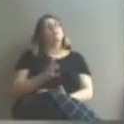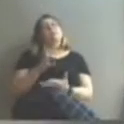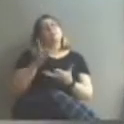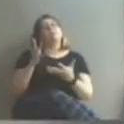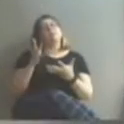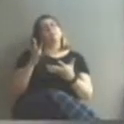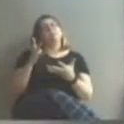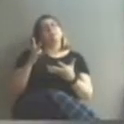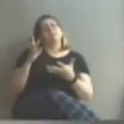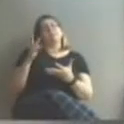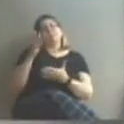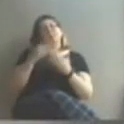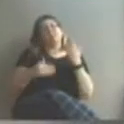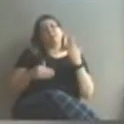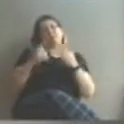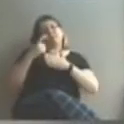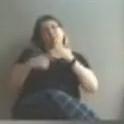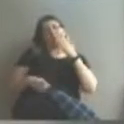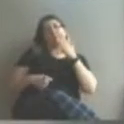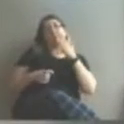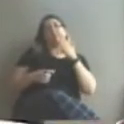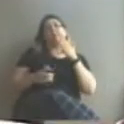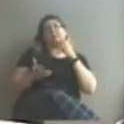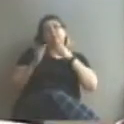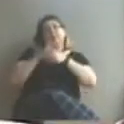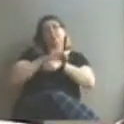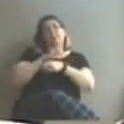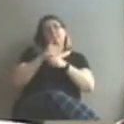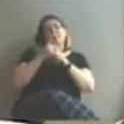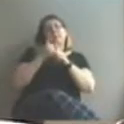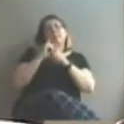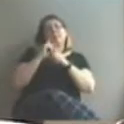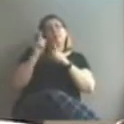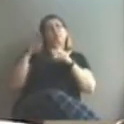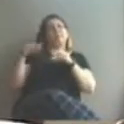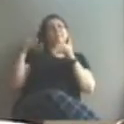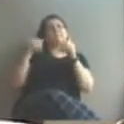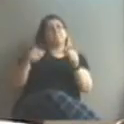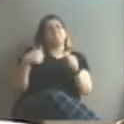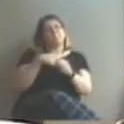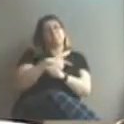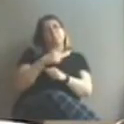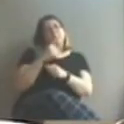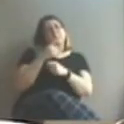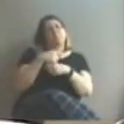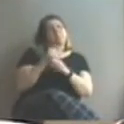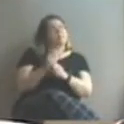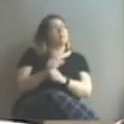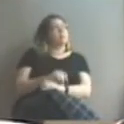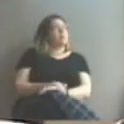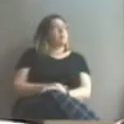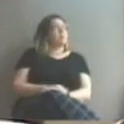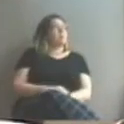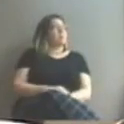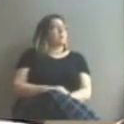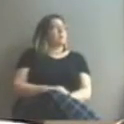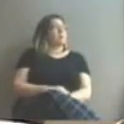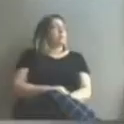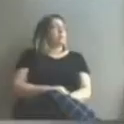also is offset by the some of the efficiencies that we're creating. Okay,